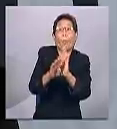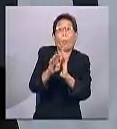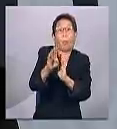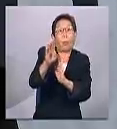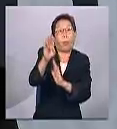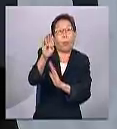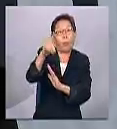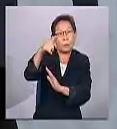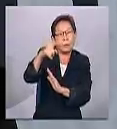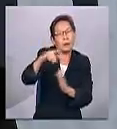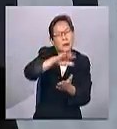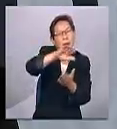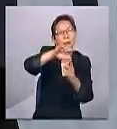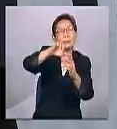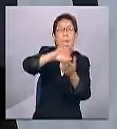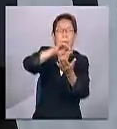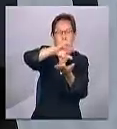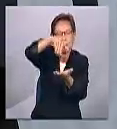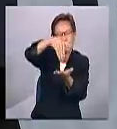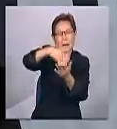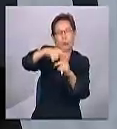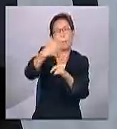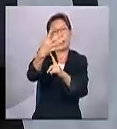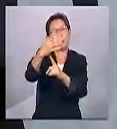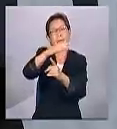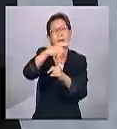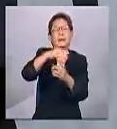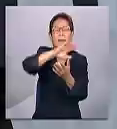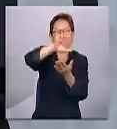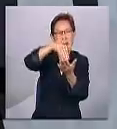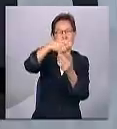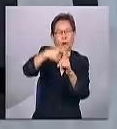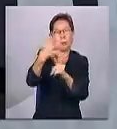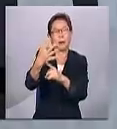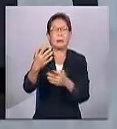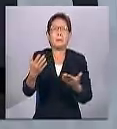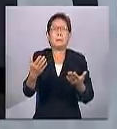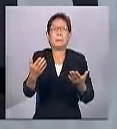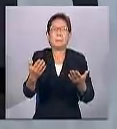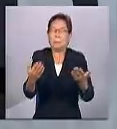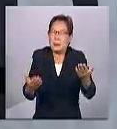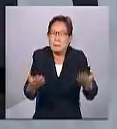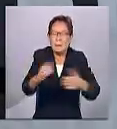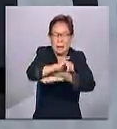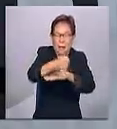of April, basically from the imported cases. But for the slight increase